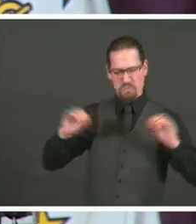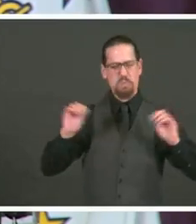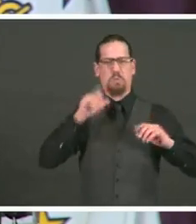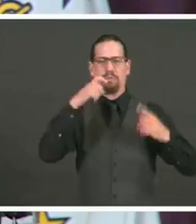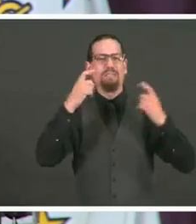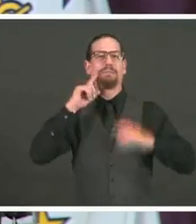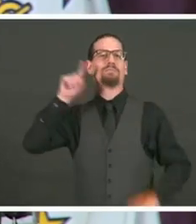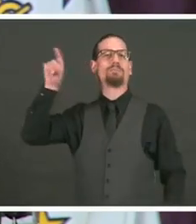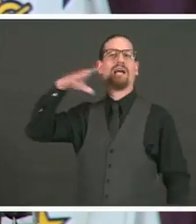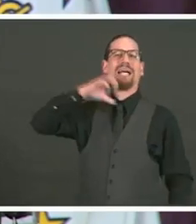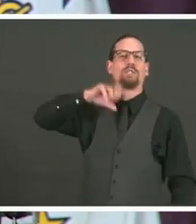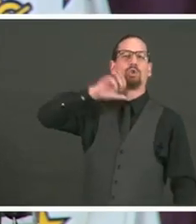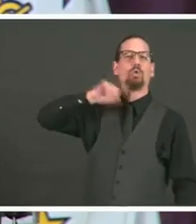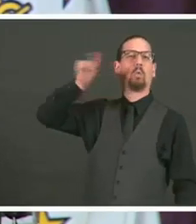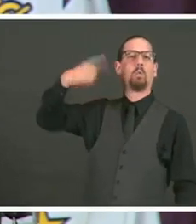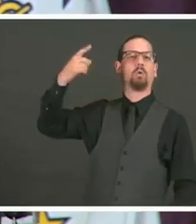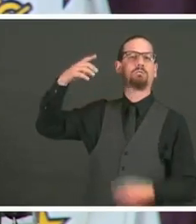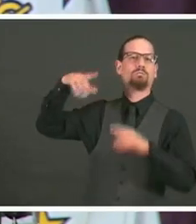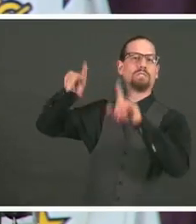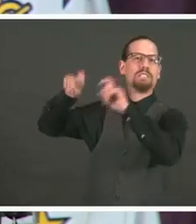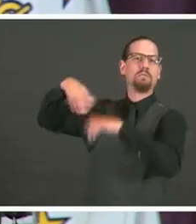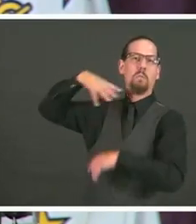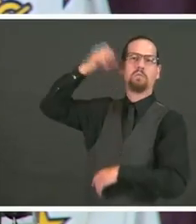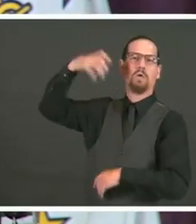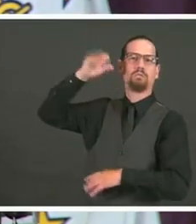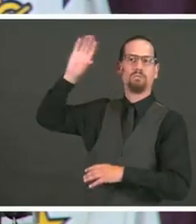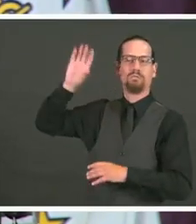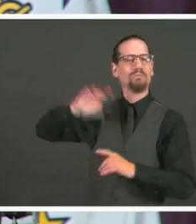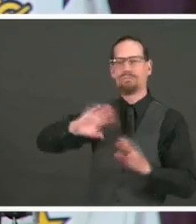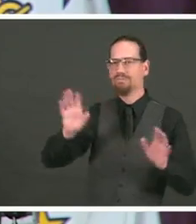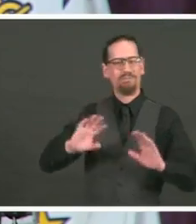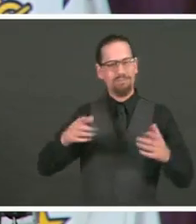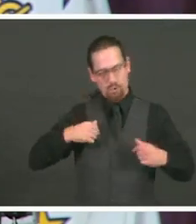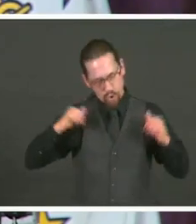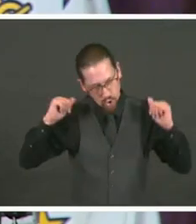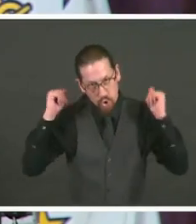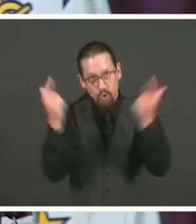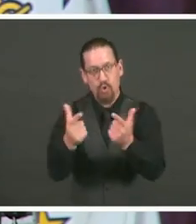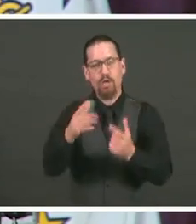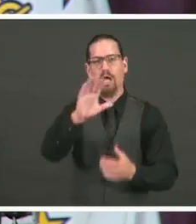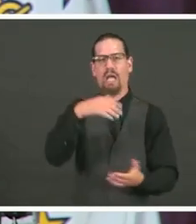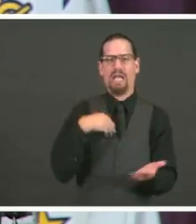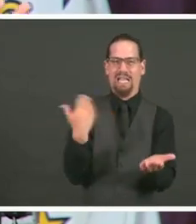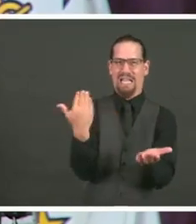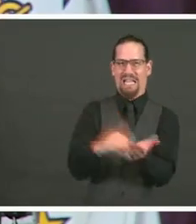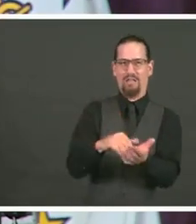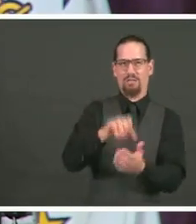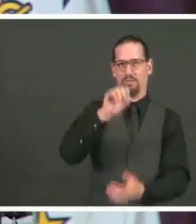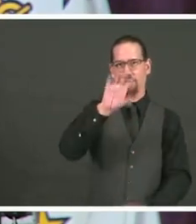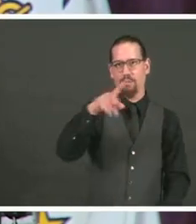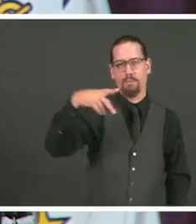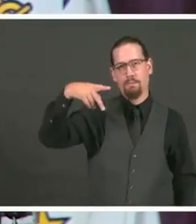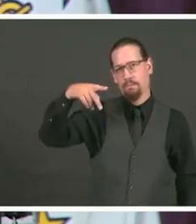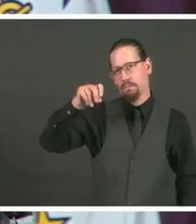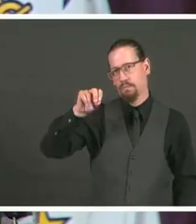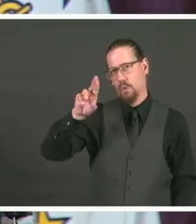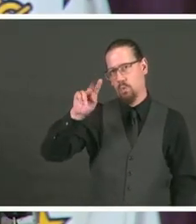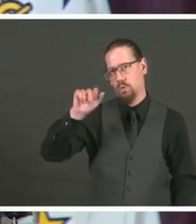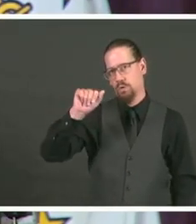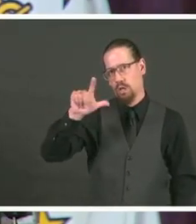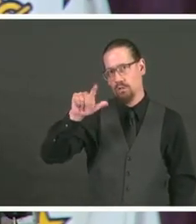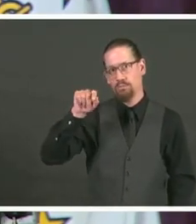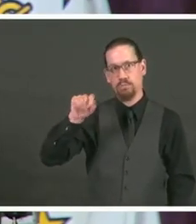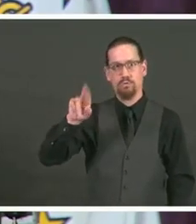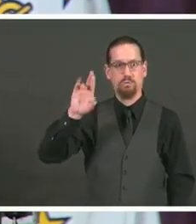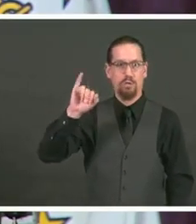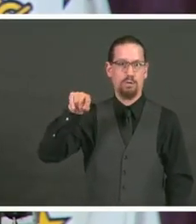Portal.ri.gov between 18 and 39. If you're asymptomatic, you don't have to feel sick. We just want to know what's going on in that population